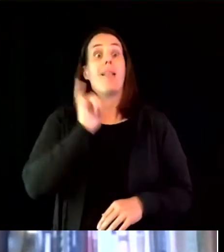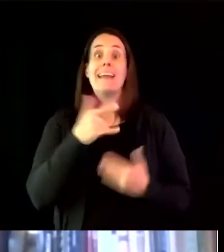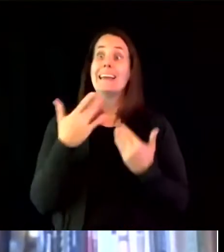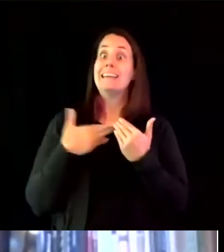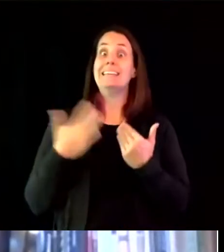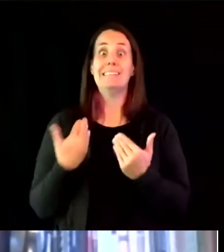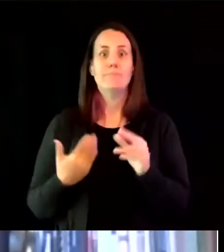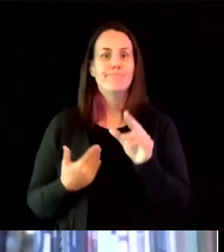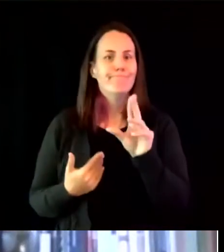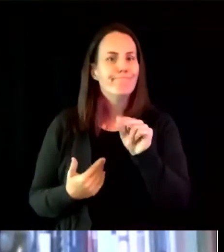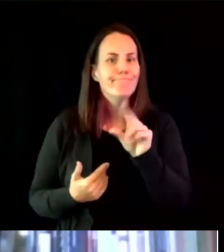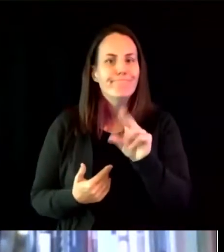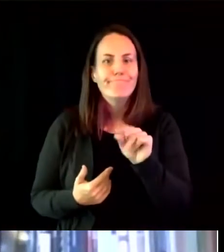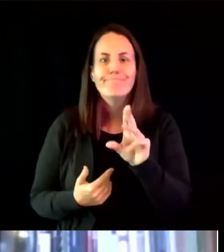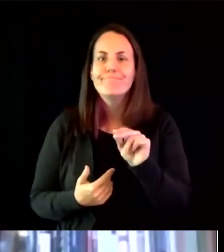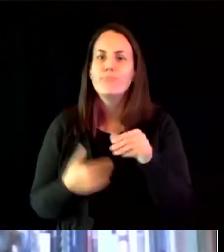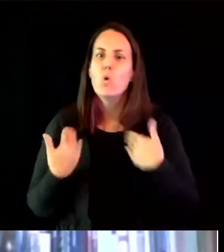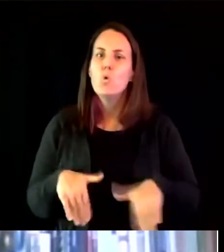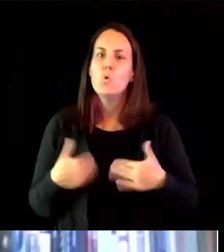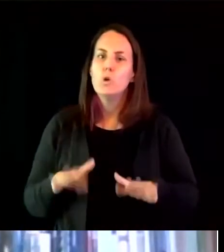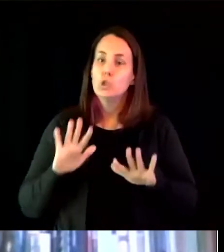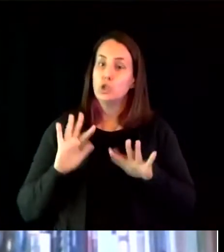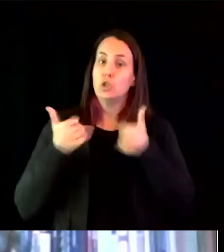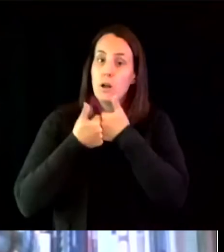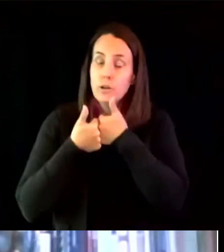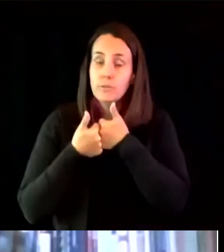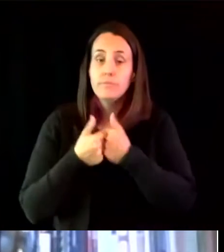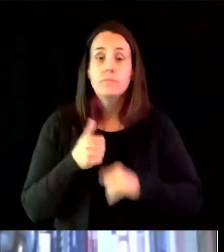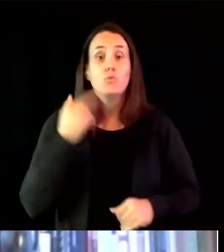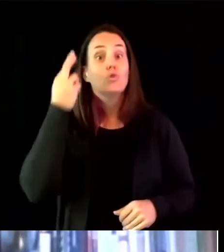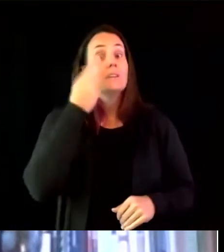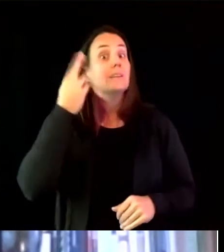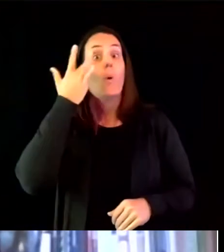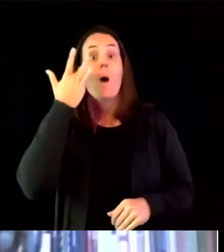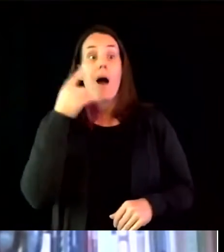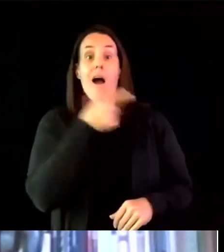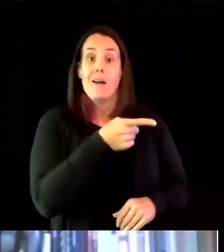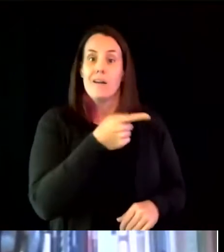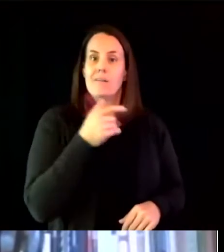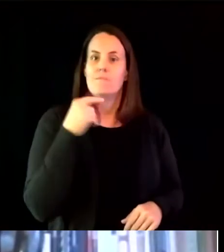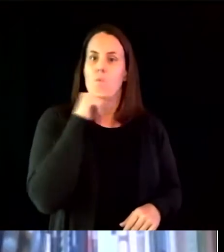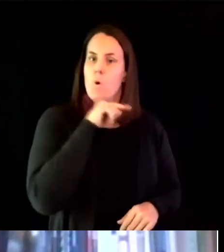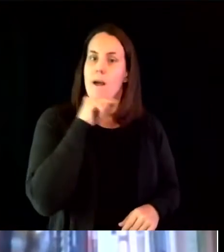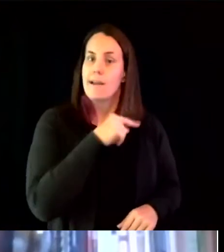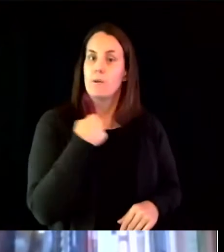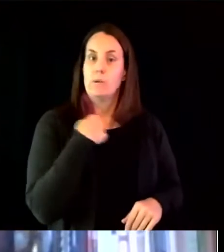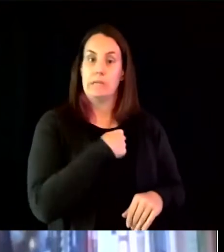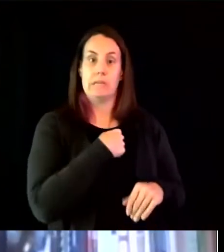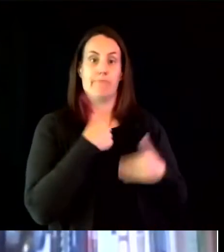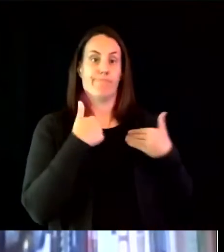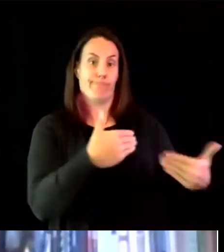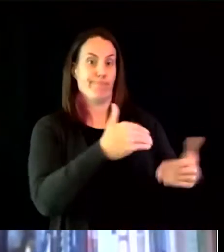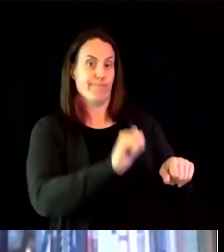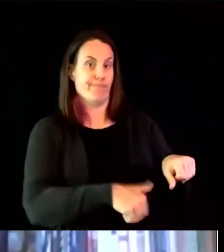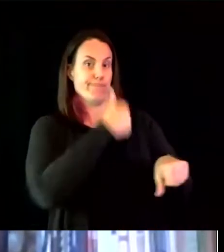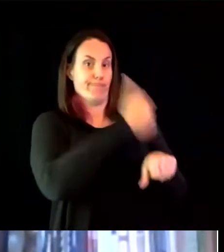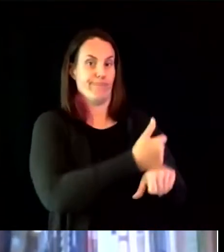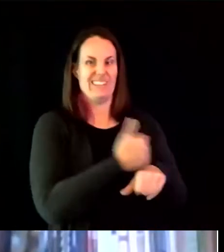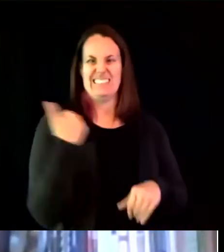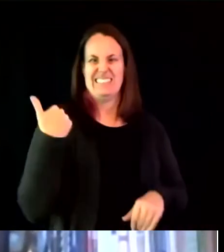in Milwaukee is in April when we were building it, the epicenter of the